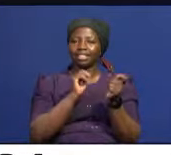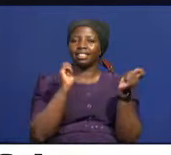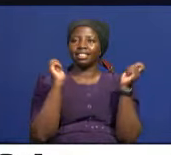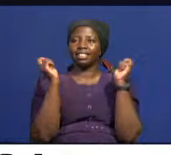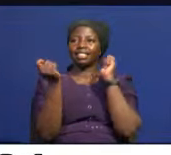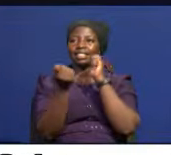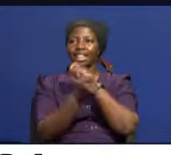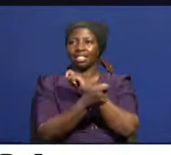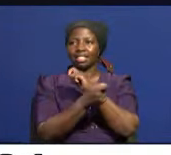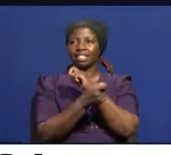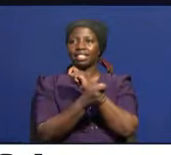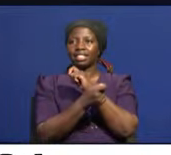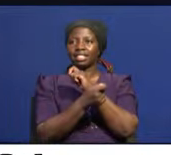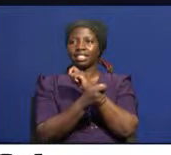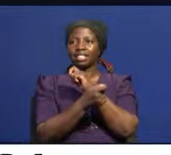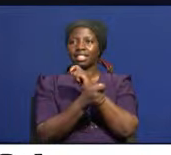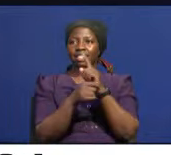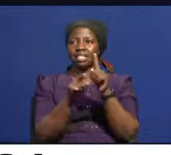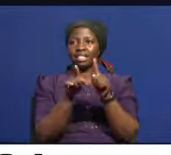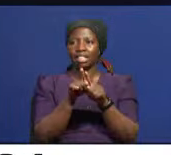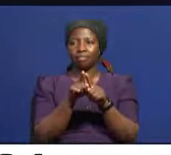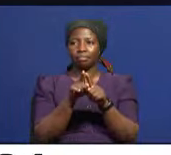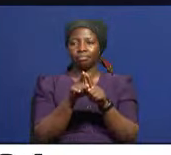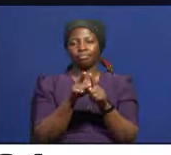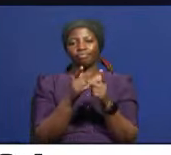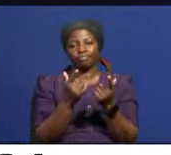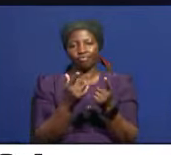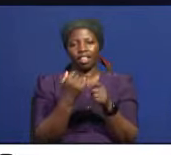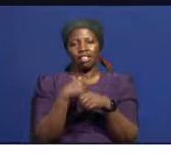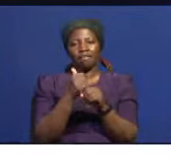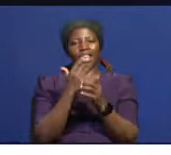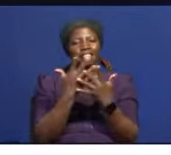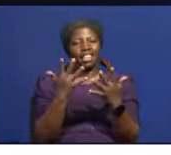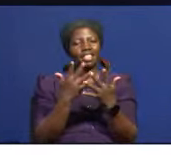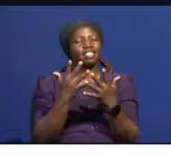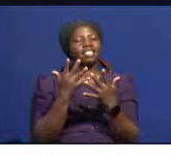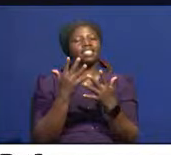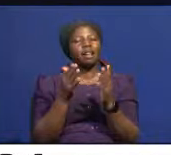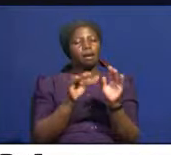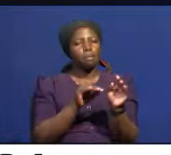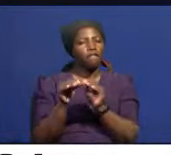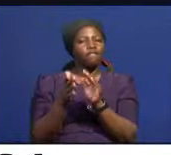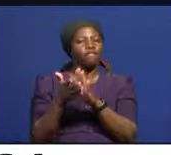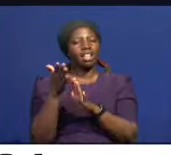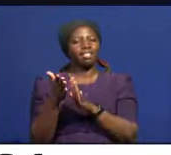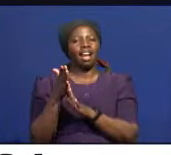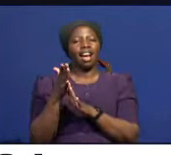revolutionize and fast-track our progress.